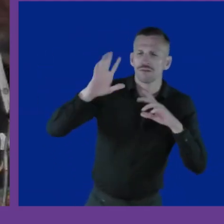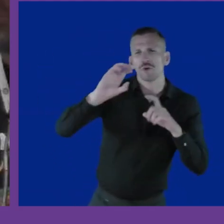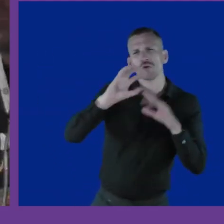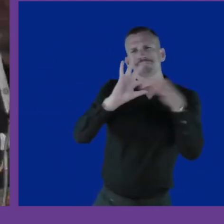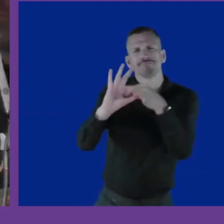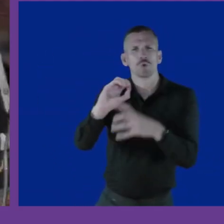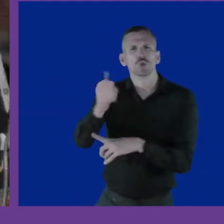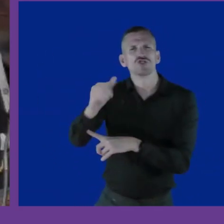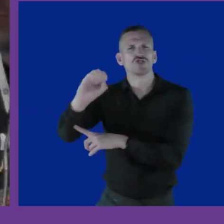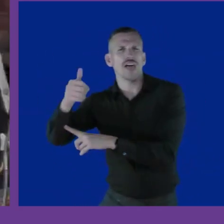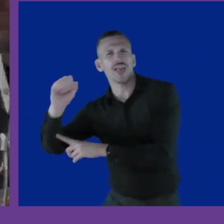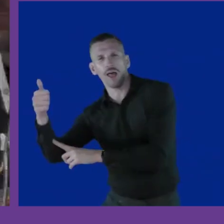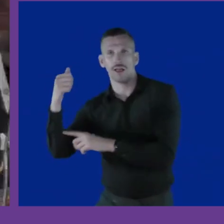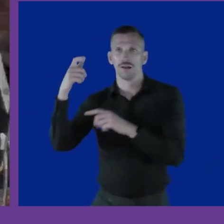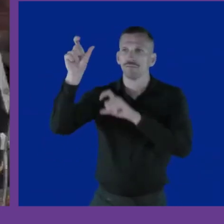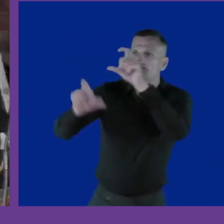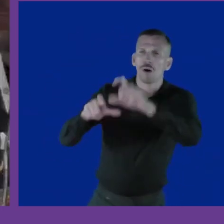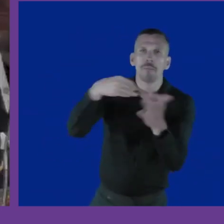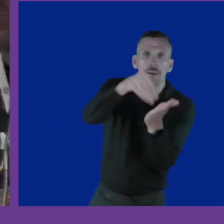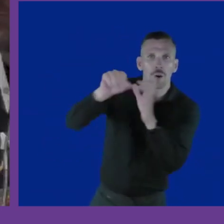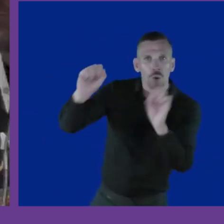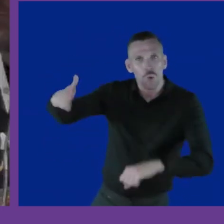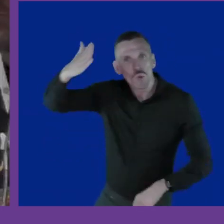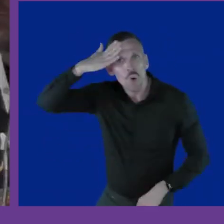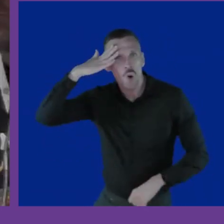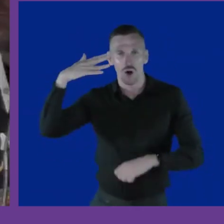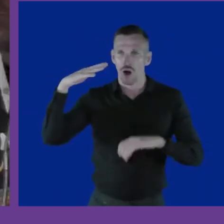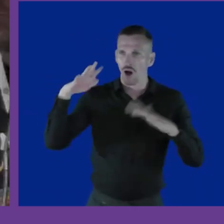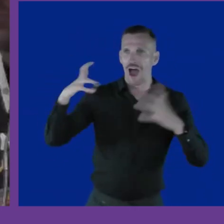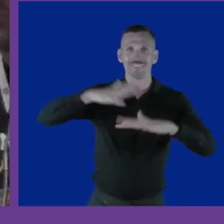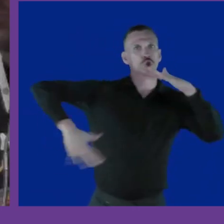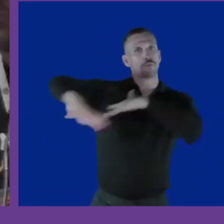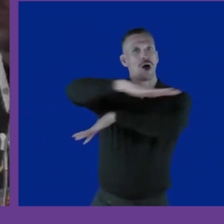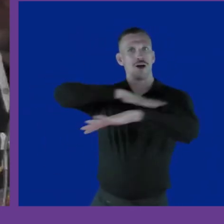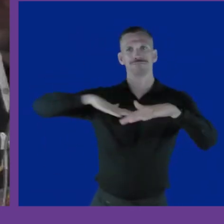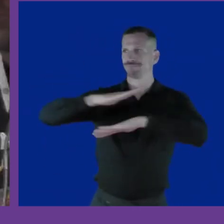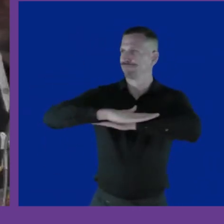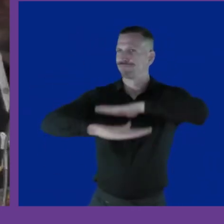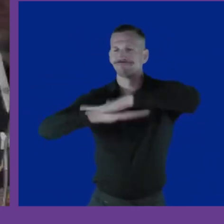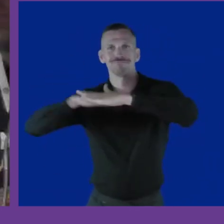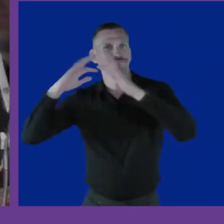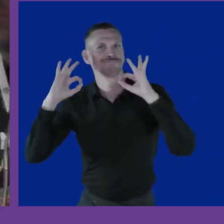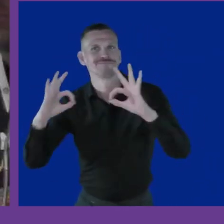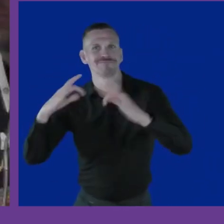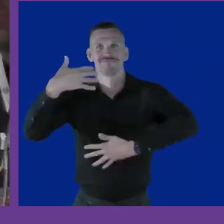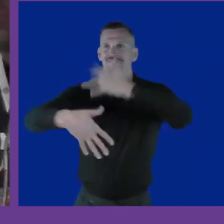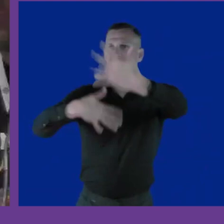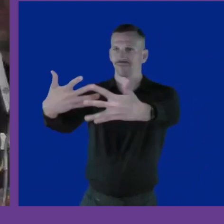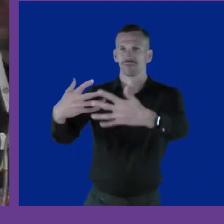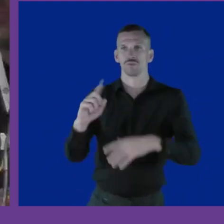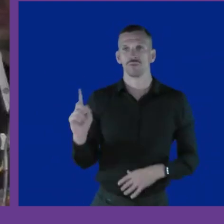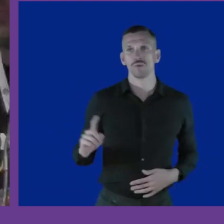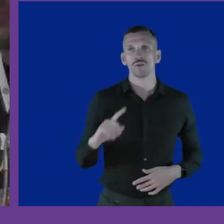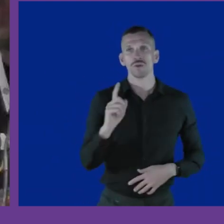the knowledge and the understanding inside your company, and don't rely on just one person in your company, because when they leave, the accessibility leaves. So